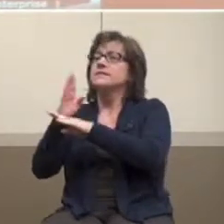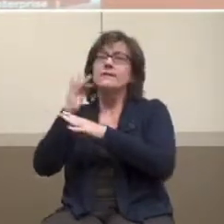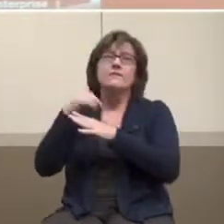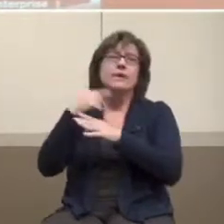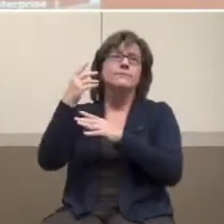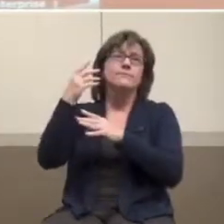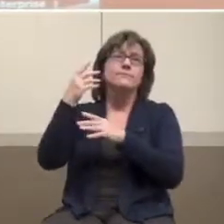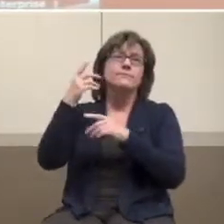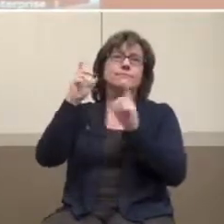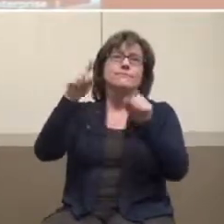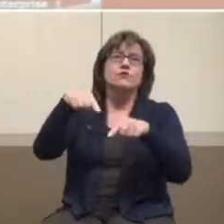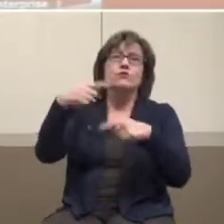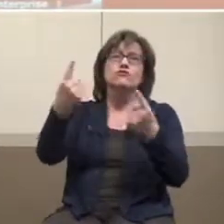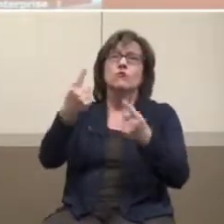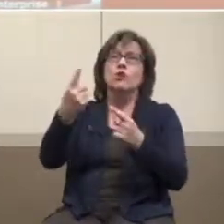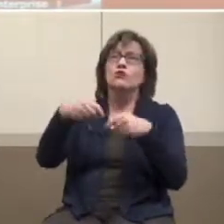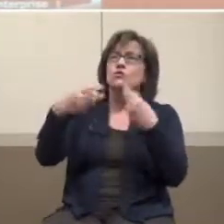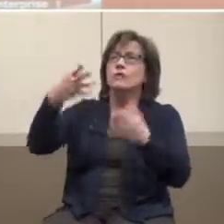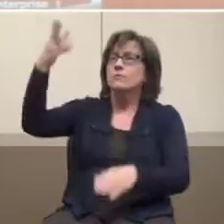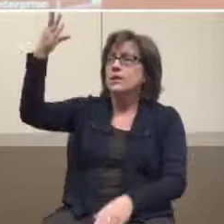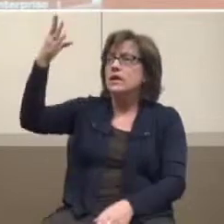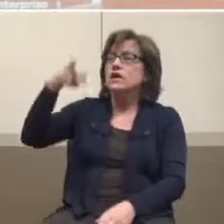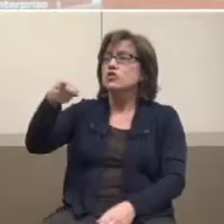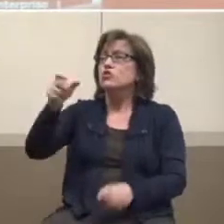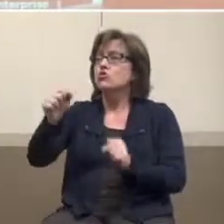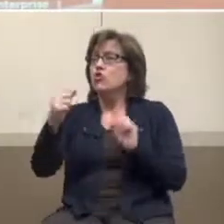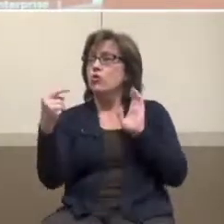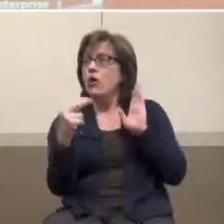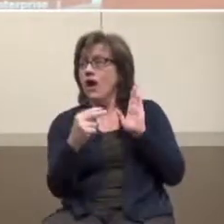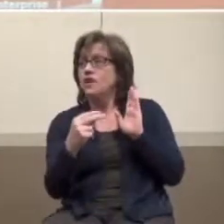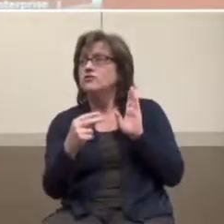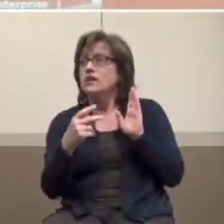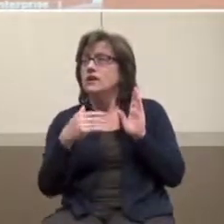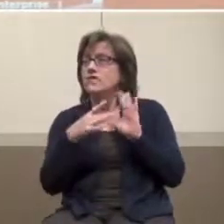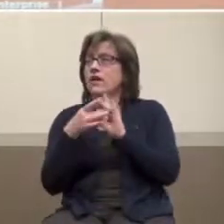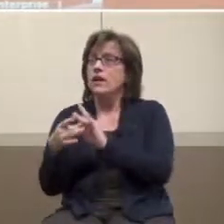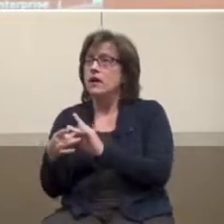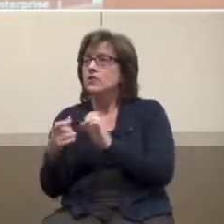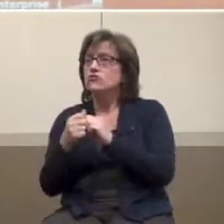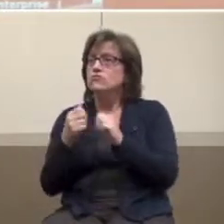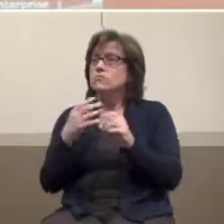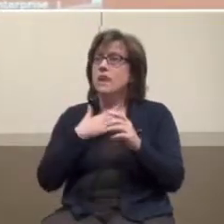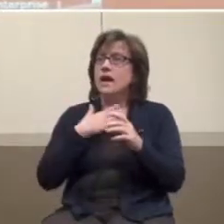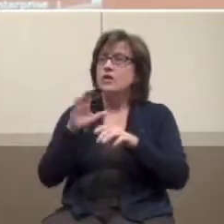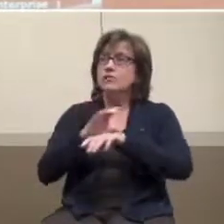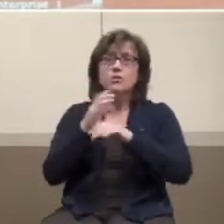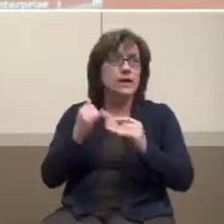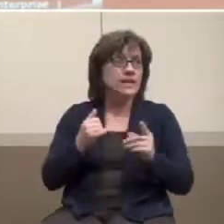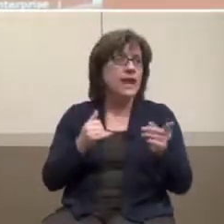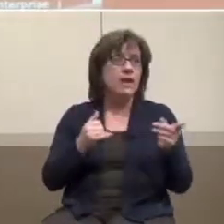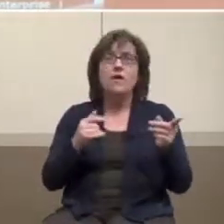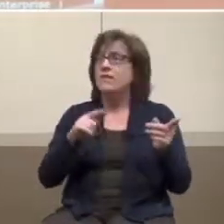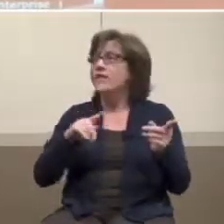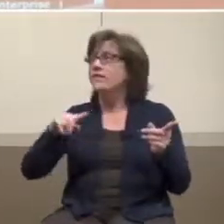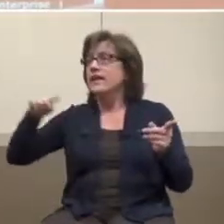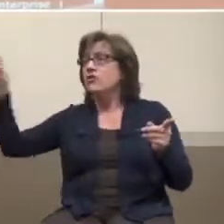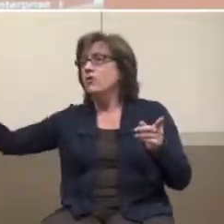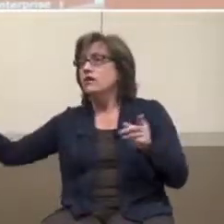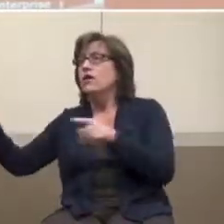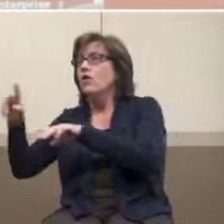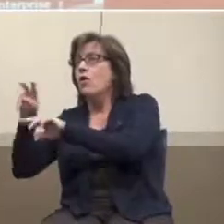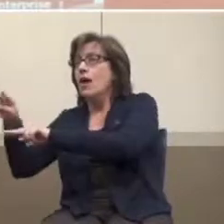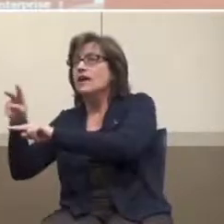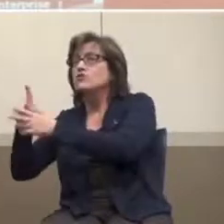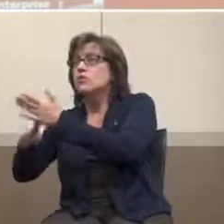giving a presentation, you could watch it. Like if I had them hooked up to my computer right now, they could be watching what is going on my